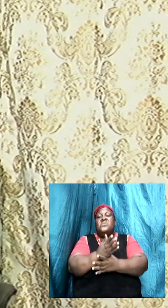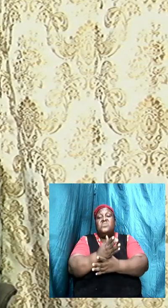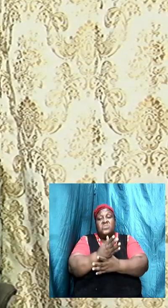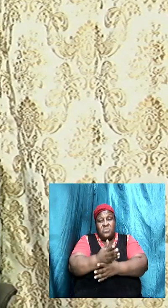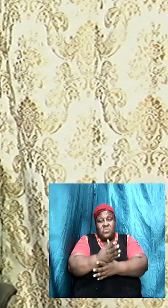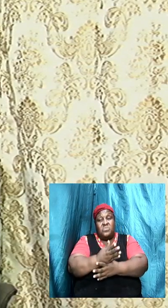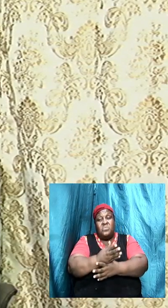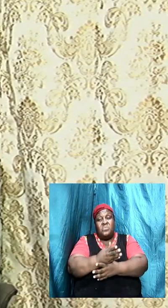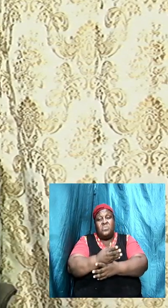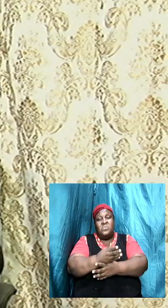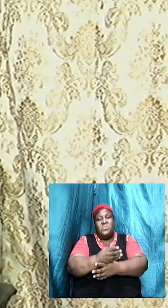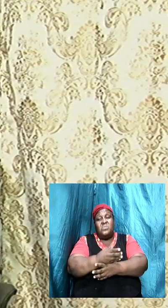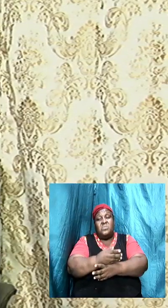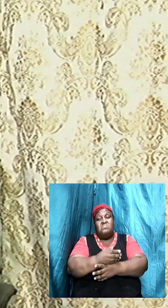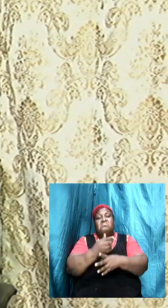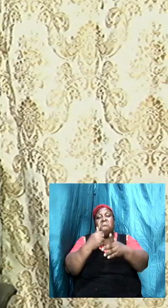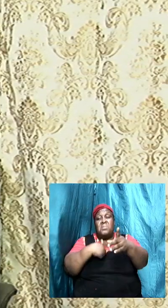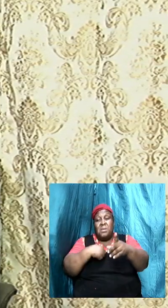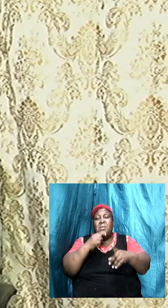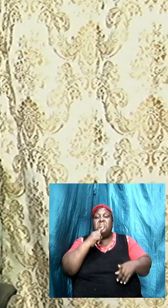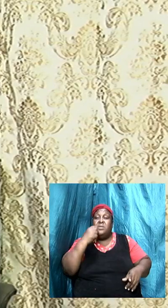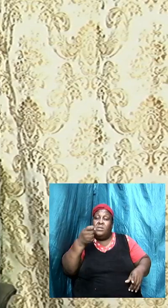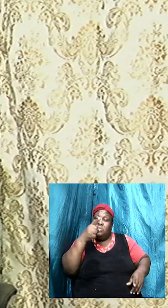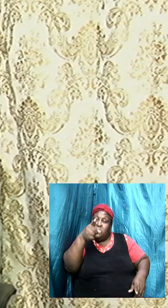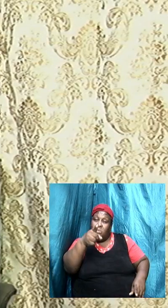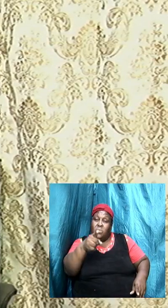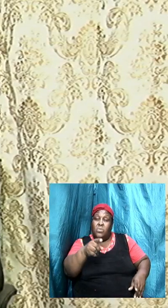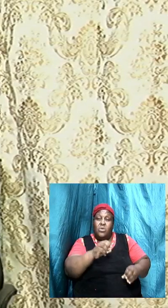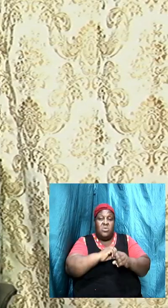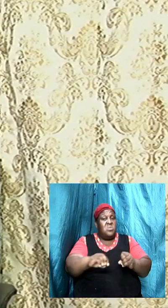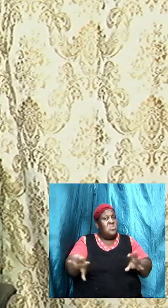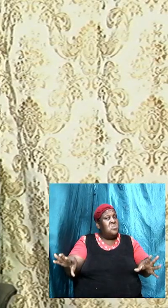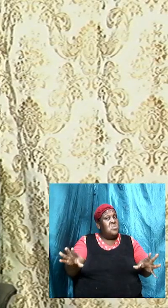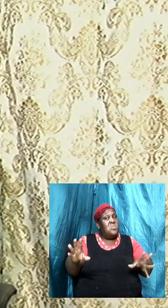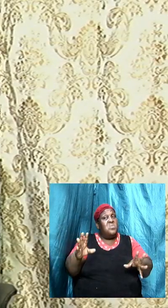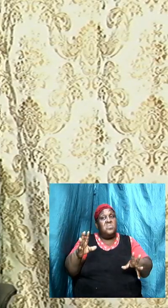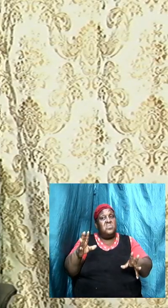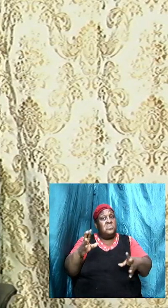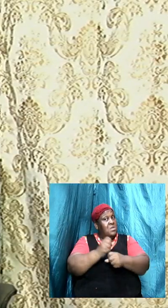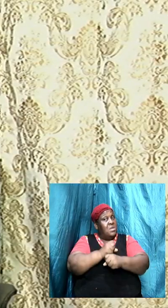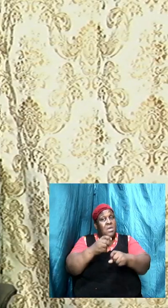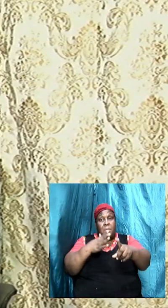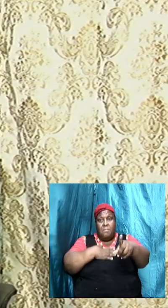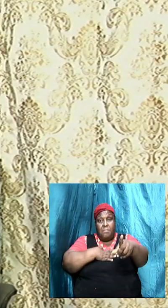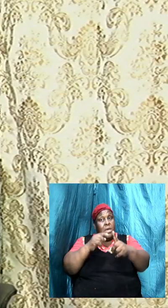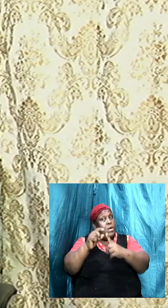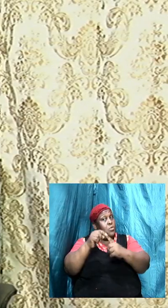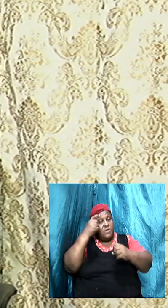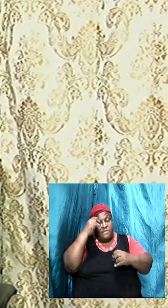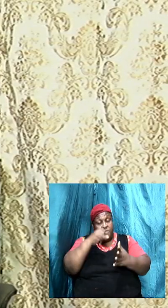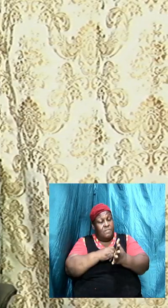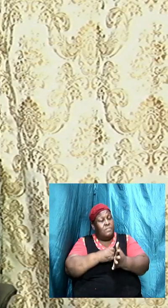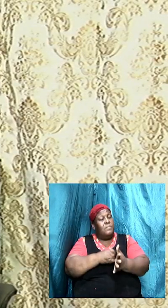evening. I am telling you, don't take my words for it.